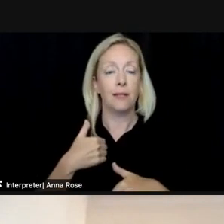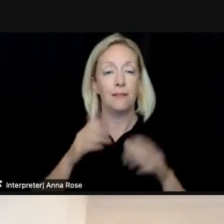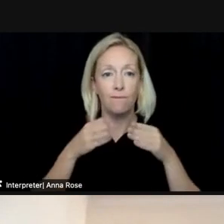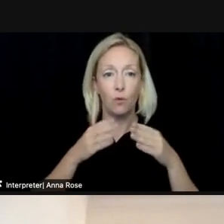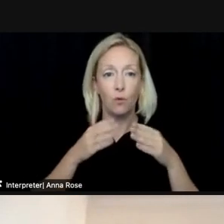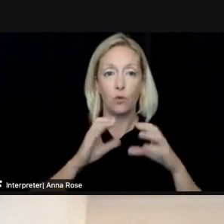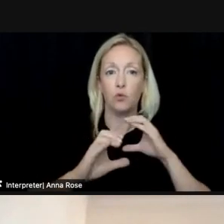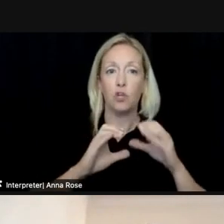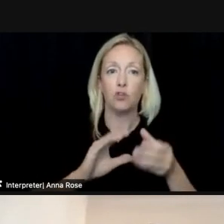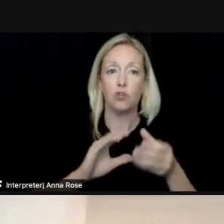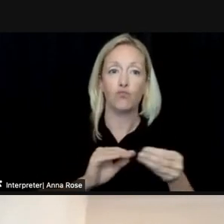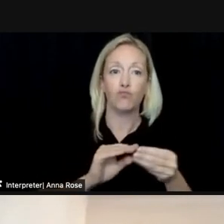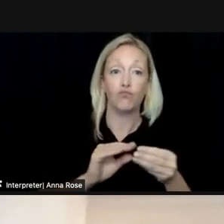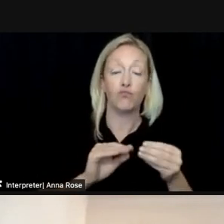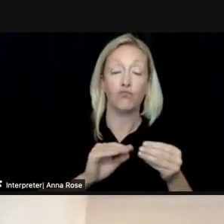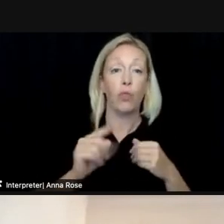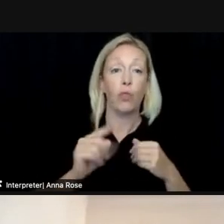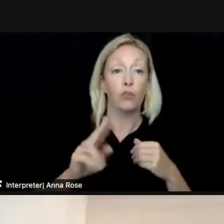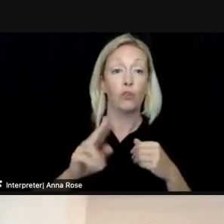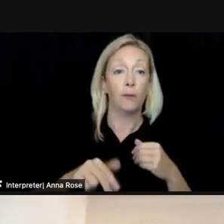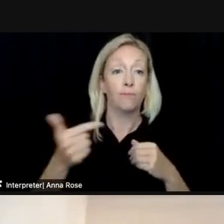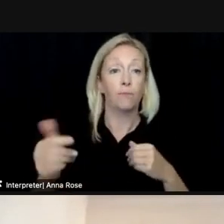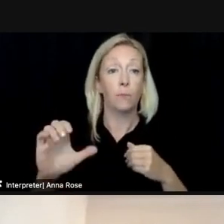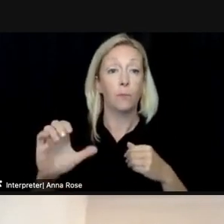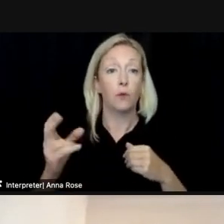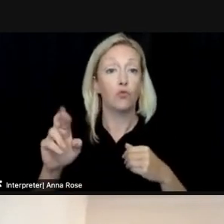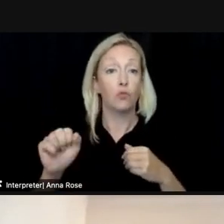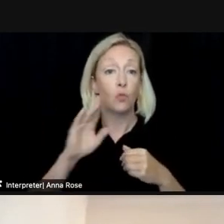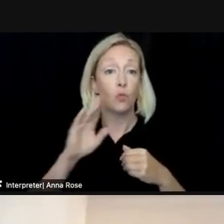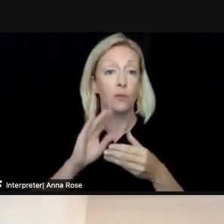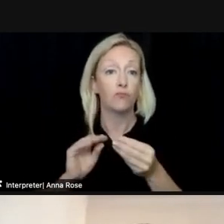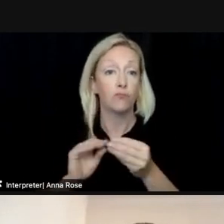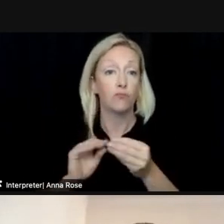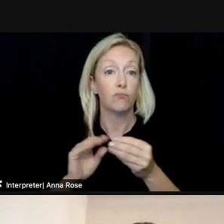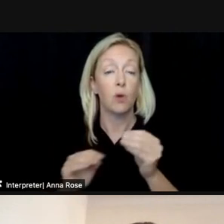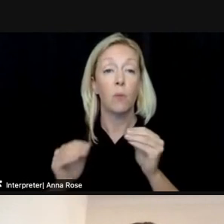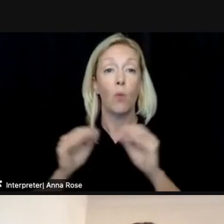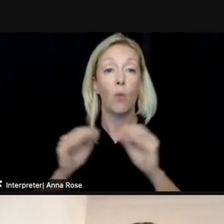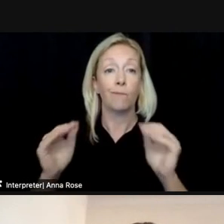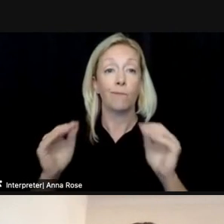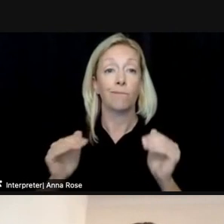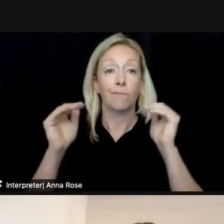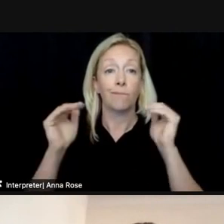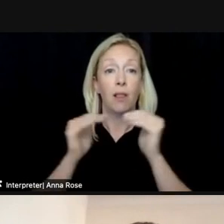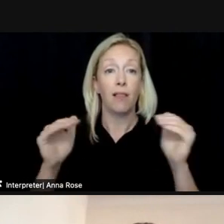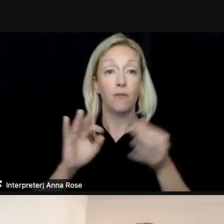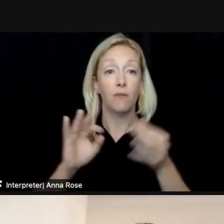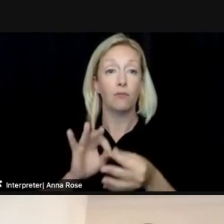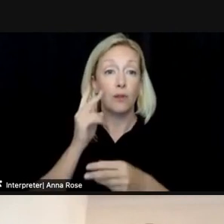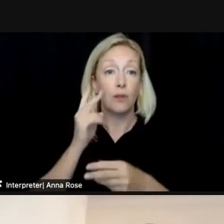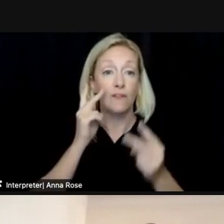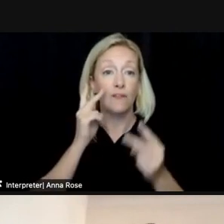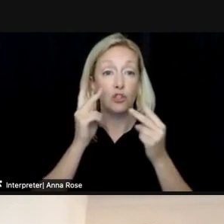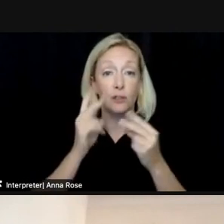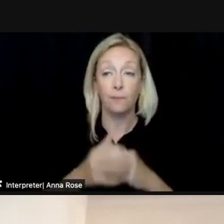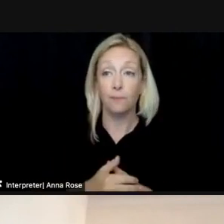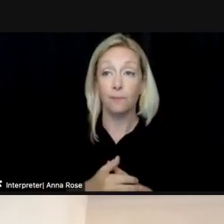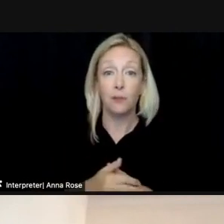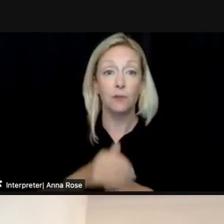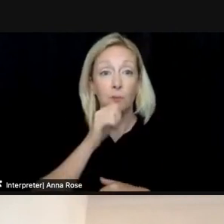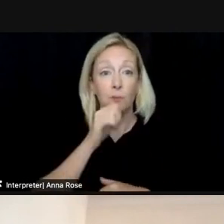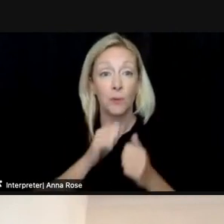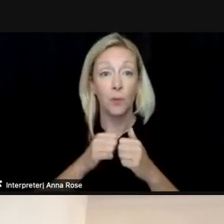things. And then on Thursdays, Chris is going to get a little deeper into some more of the higher level vision related stuff. So stick with